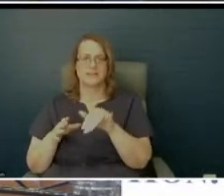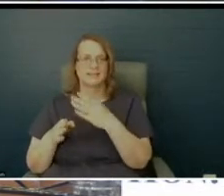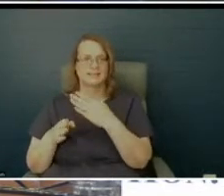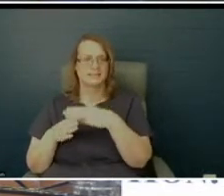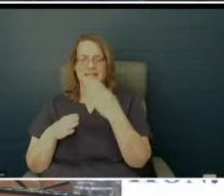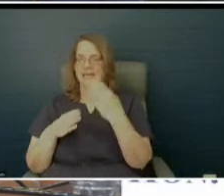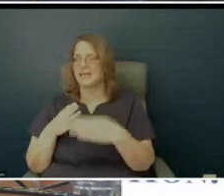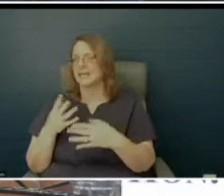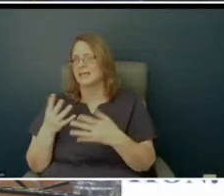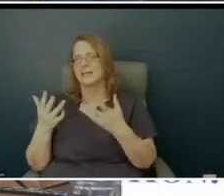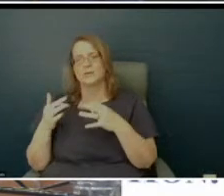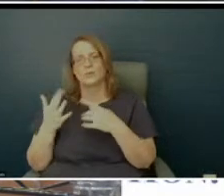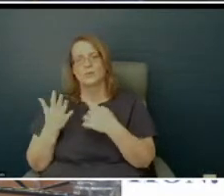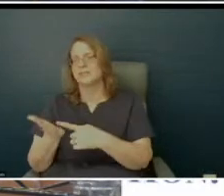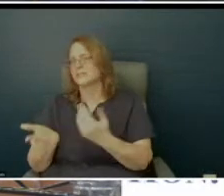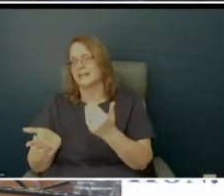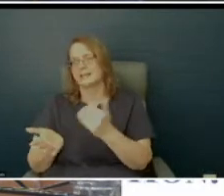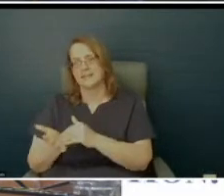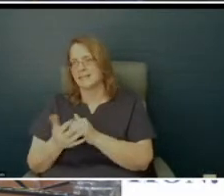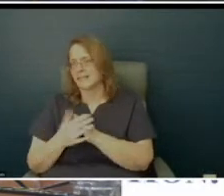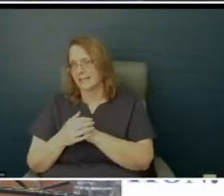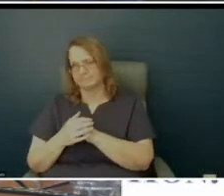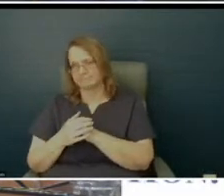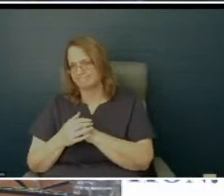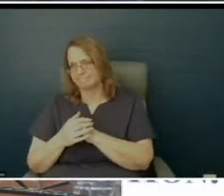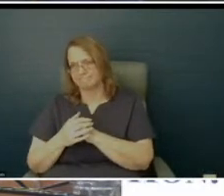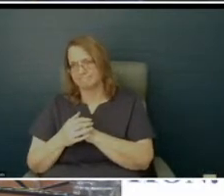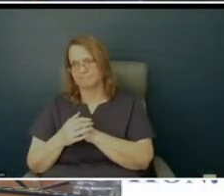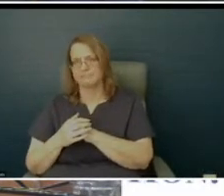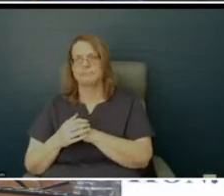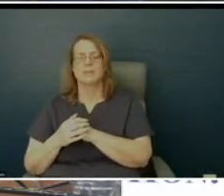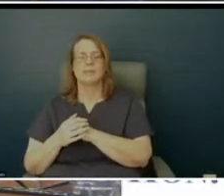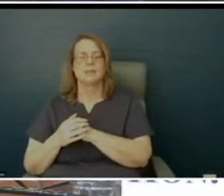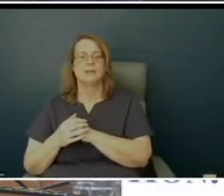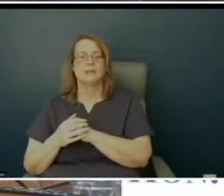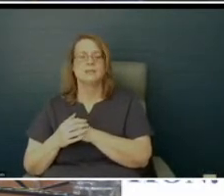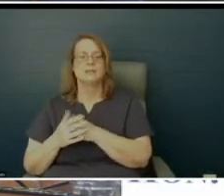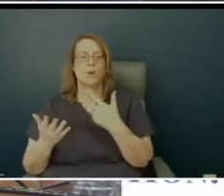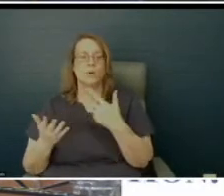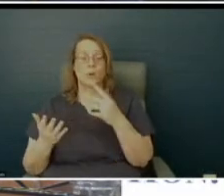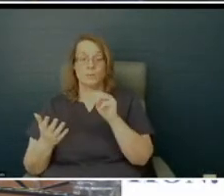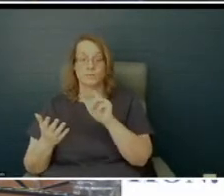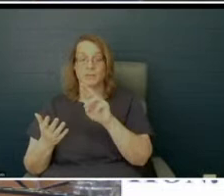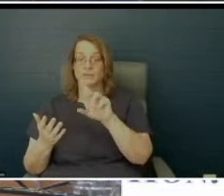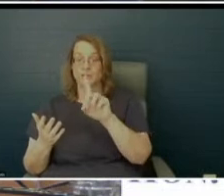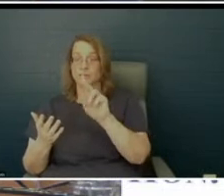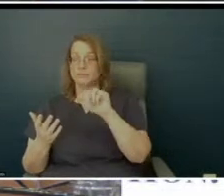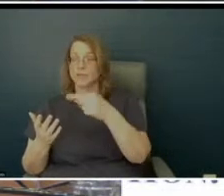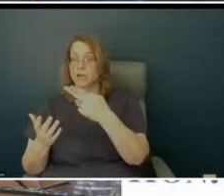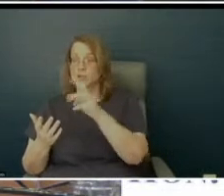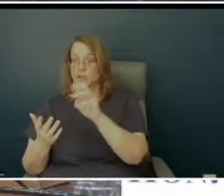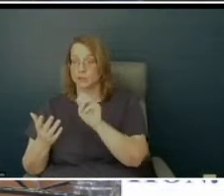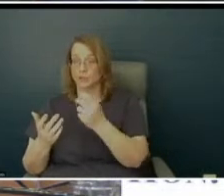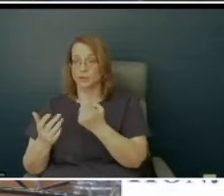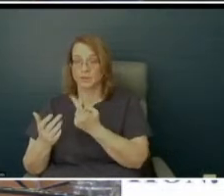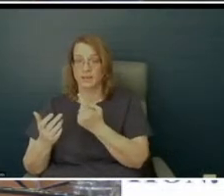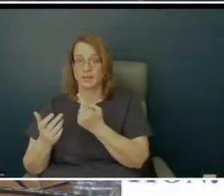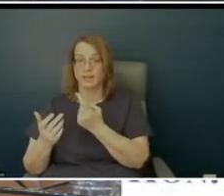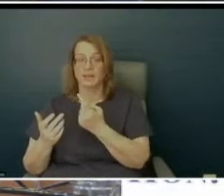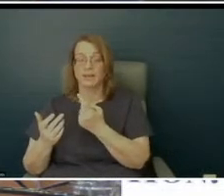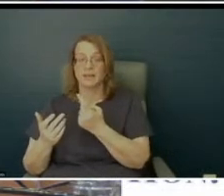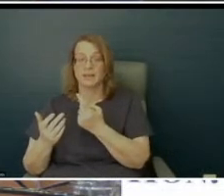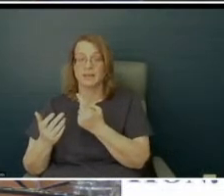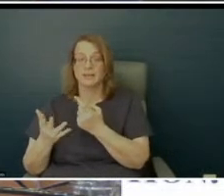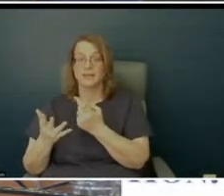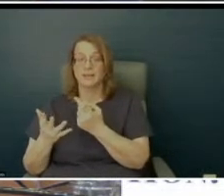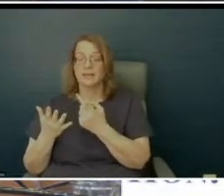this with me again. And so, because Mr. Donahue and I had been exchanging our views